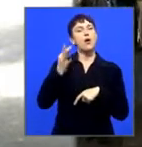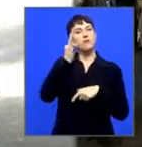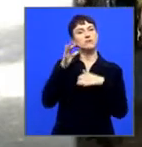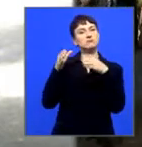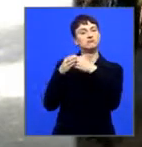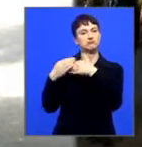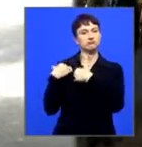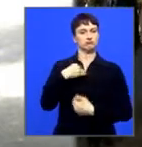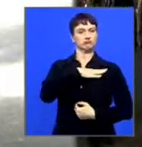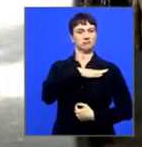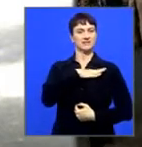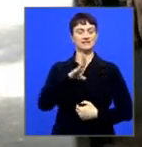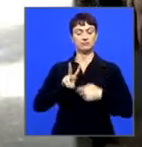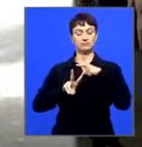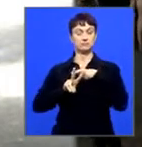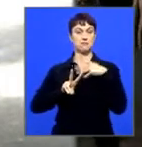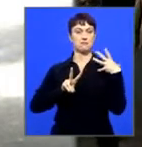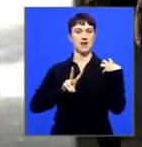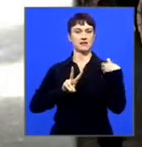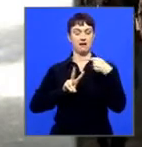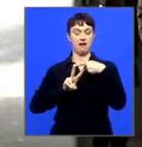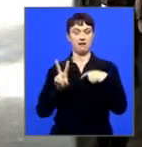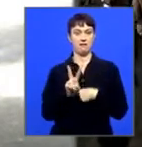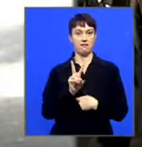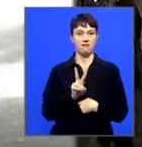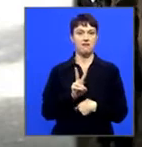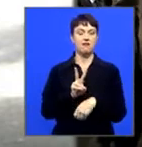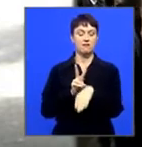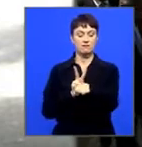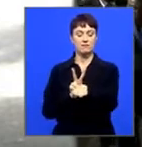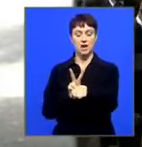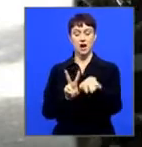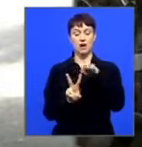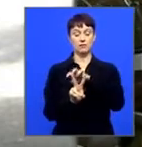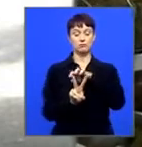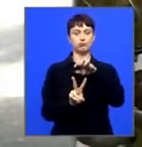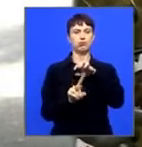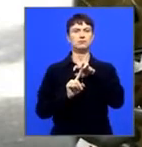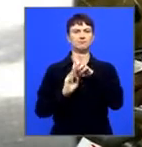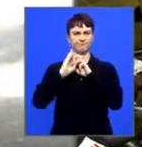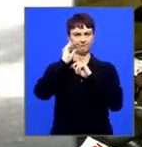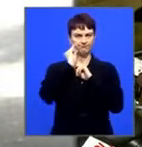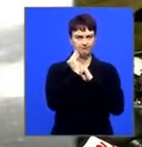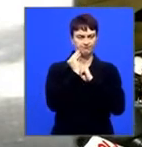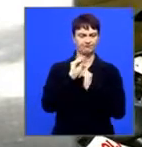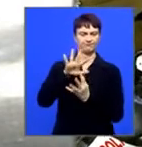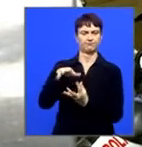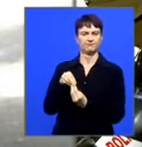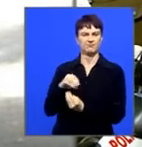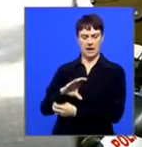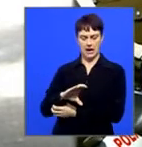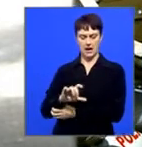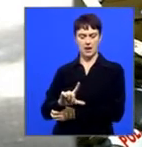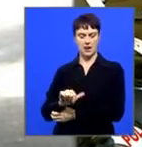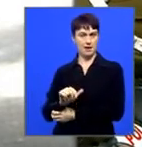are here. They perform the traditional rituals before the body is prepared